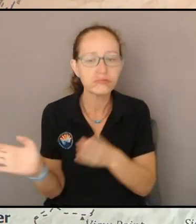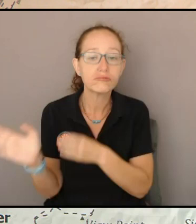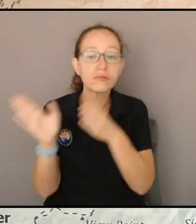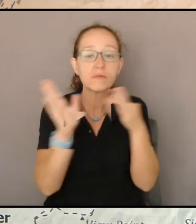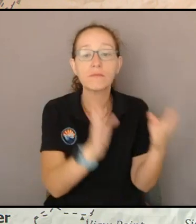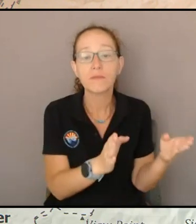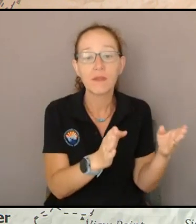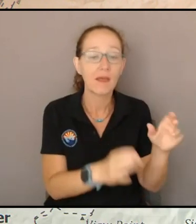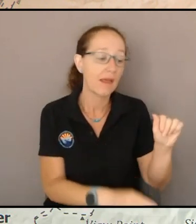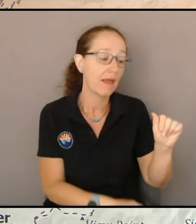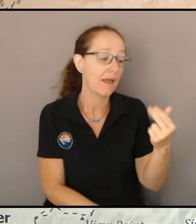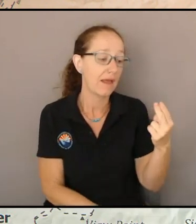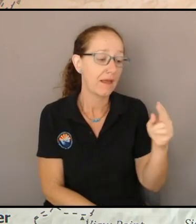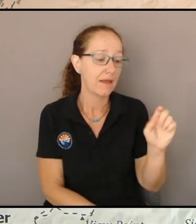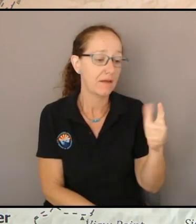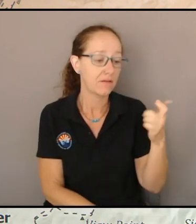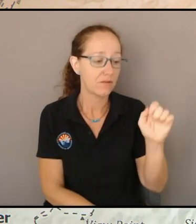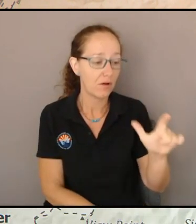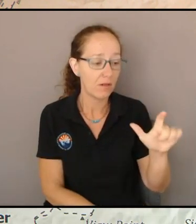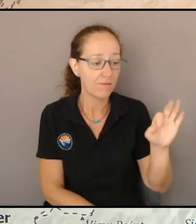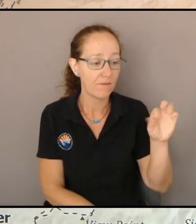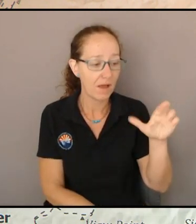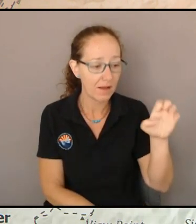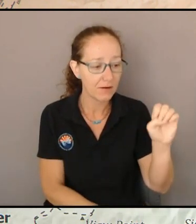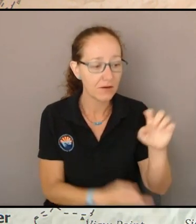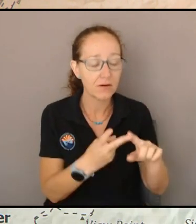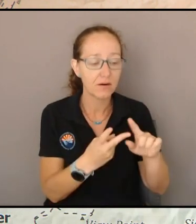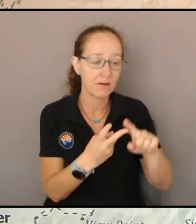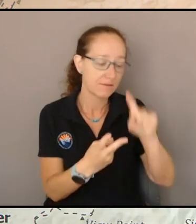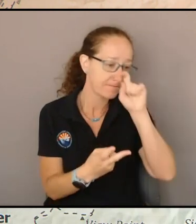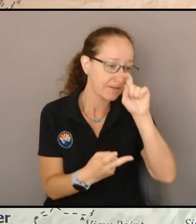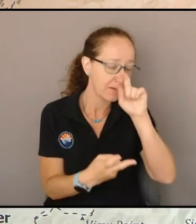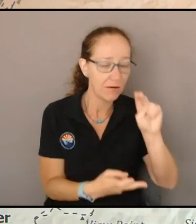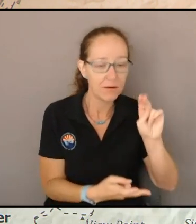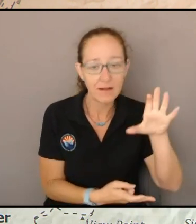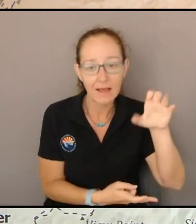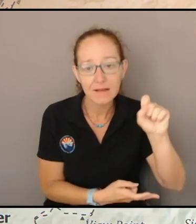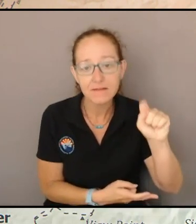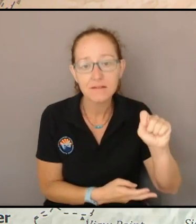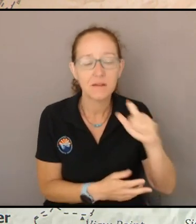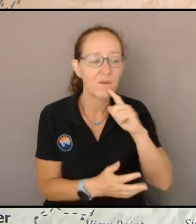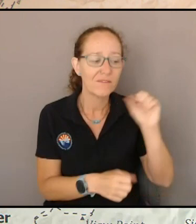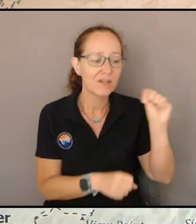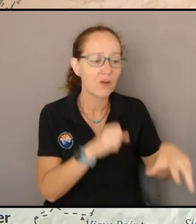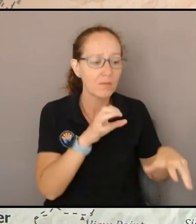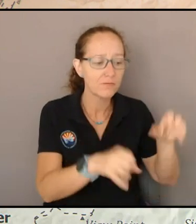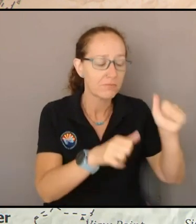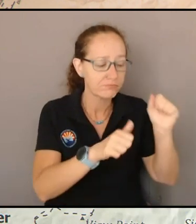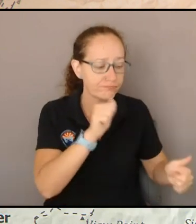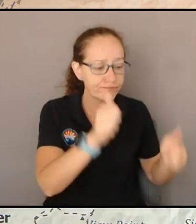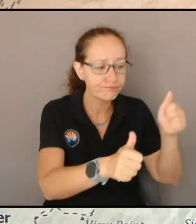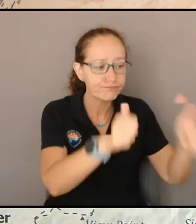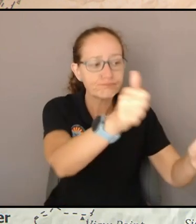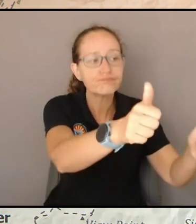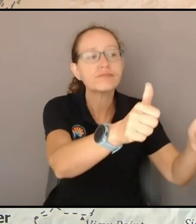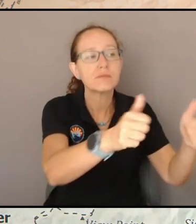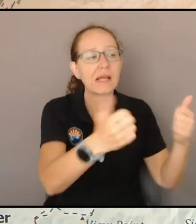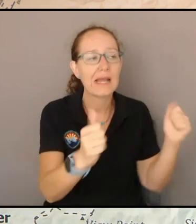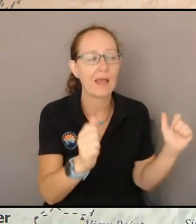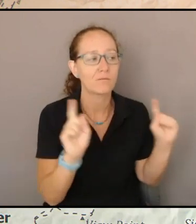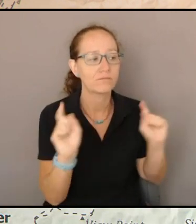really just some additional cleanup up there, cleaning up drop points, locations where we staged equipment as it came in and out of the fire